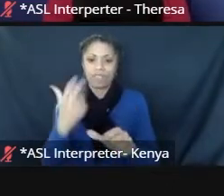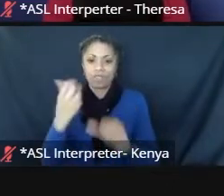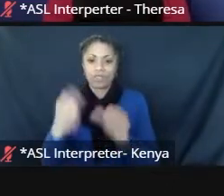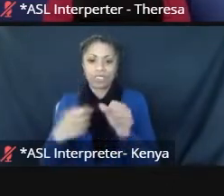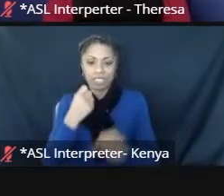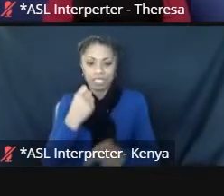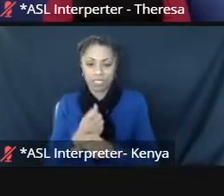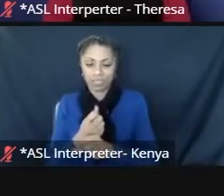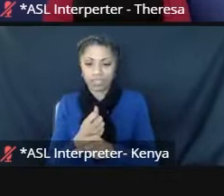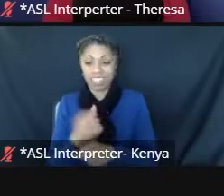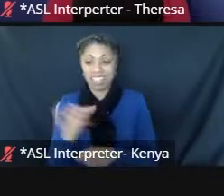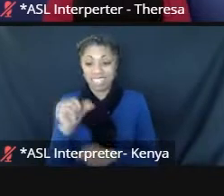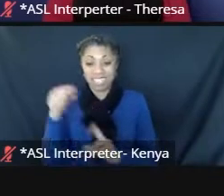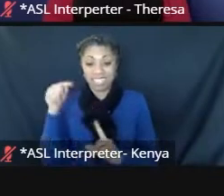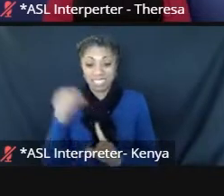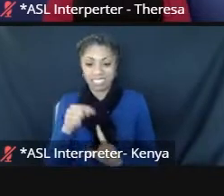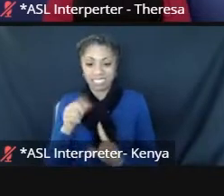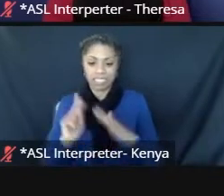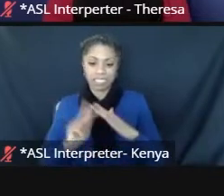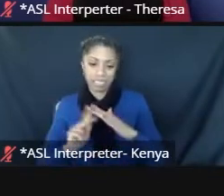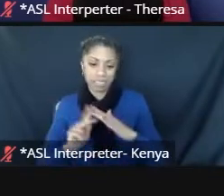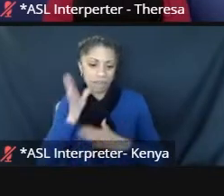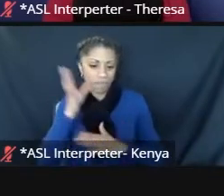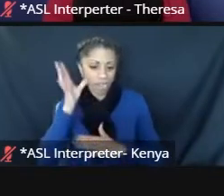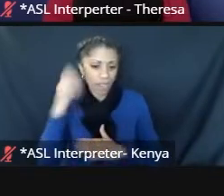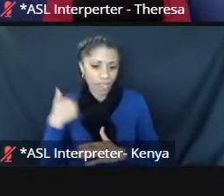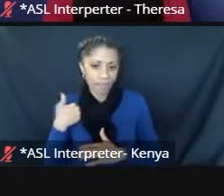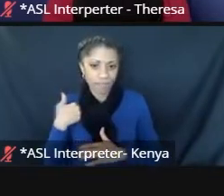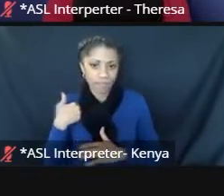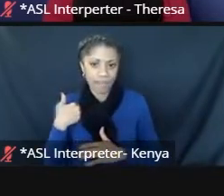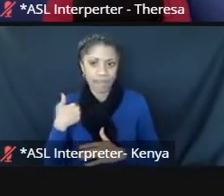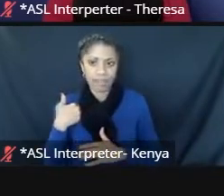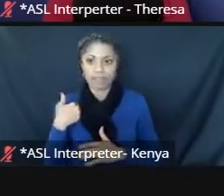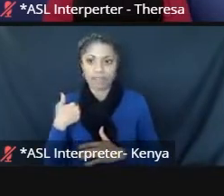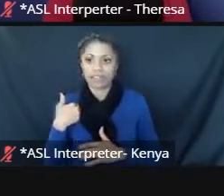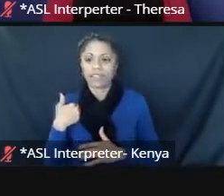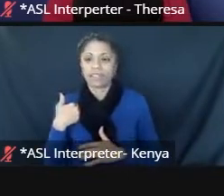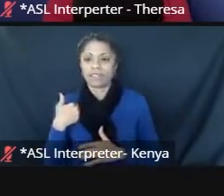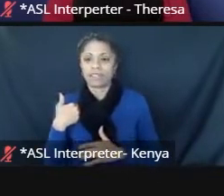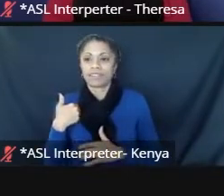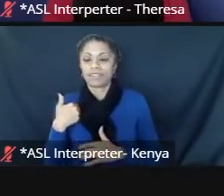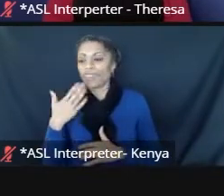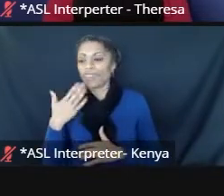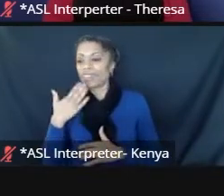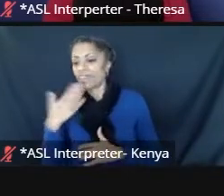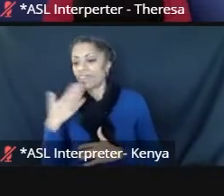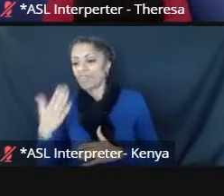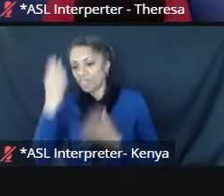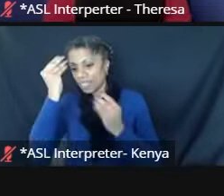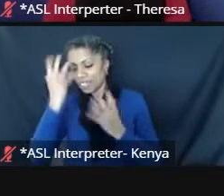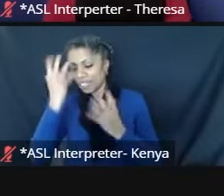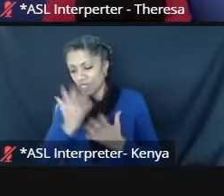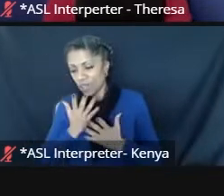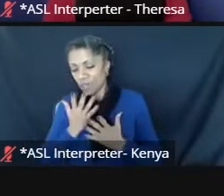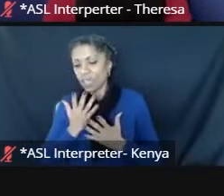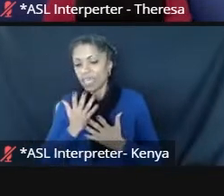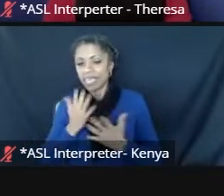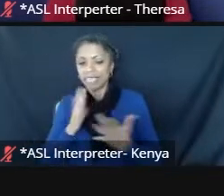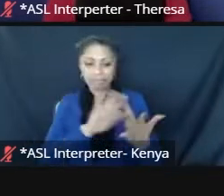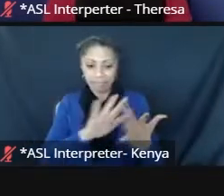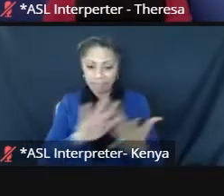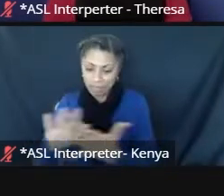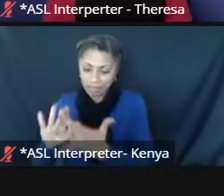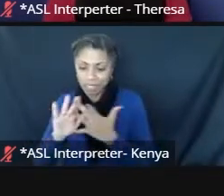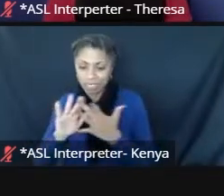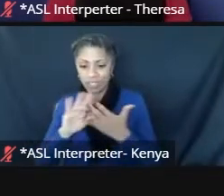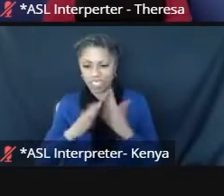That's amazing. Thank you so much, both of you, for so thoughtfully reaching out to your community and filling in gaps as you have